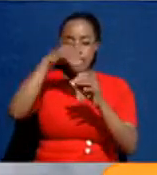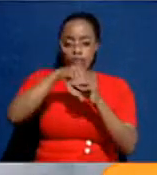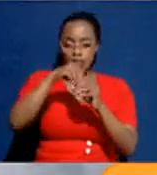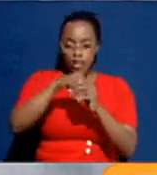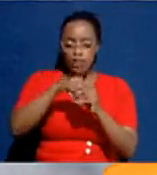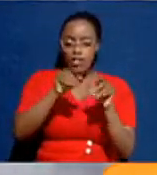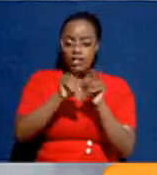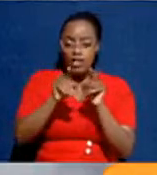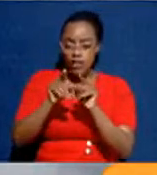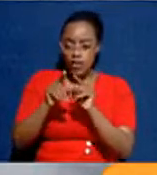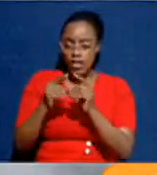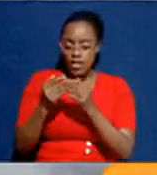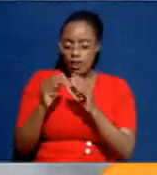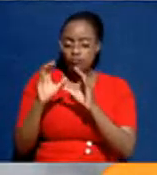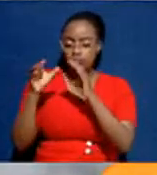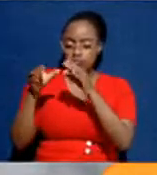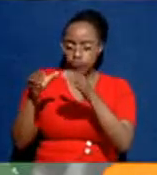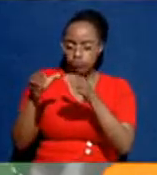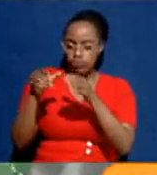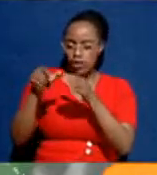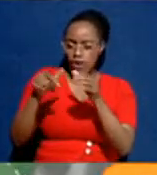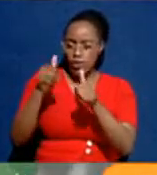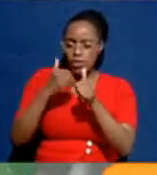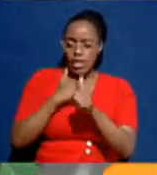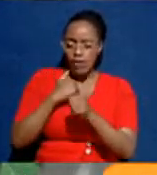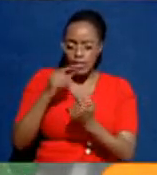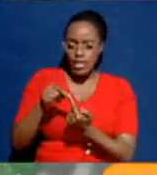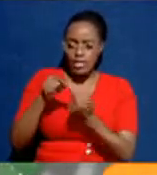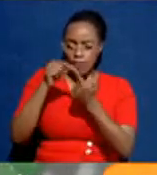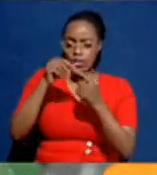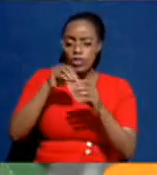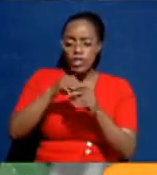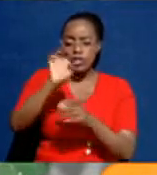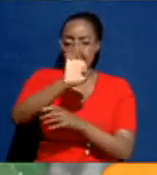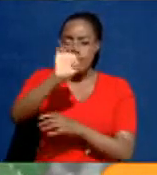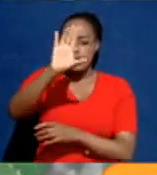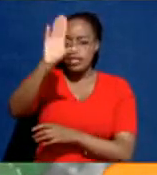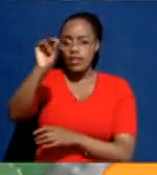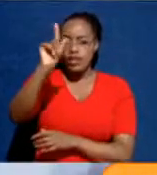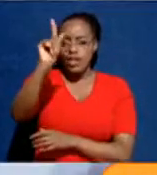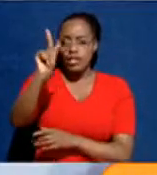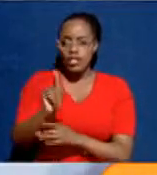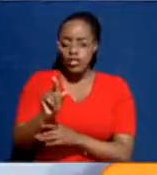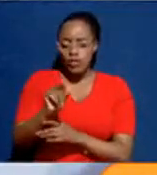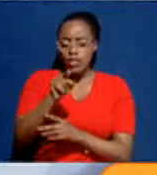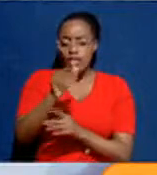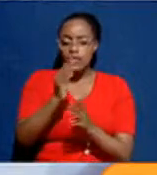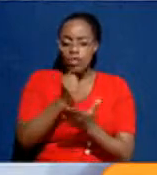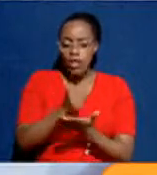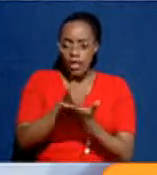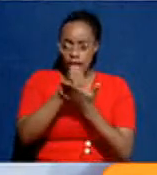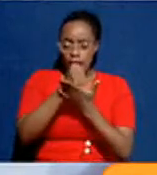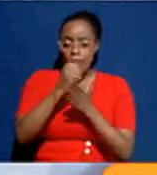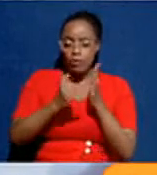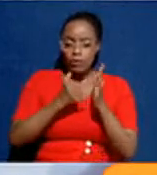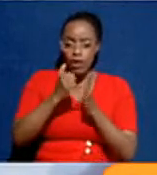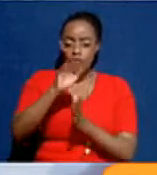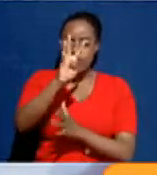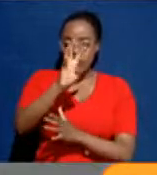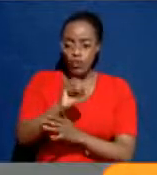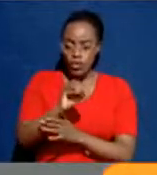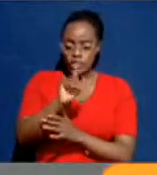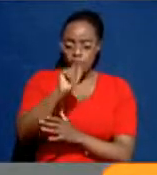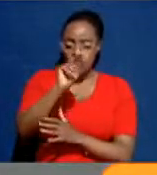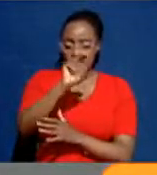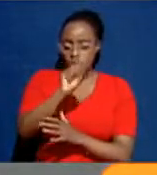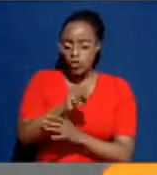in an ultra-modern plant, which is the first of its kind in the East African region. The plant will enable the manufacturing of 40 tons of